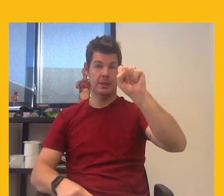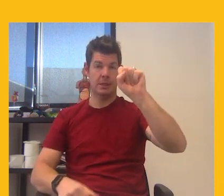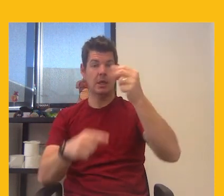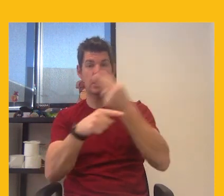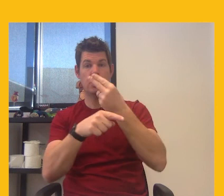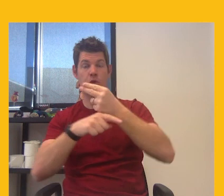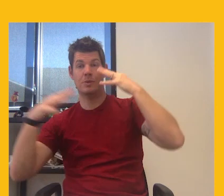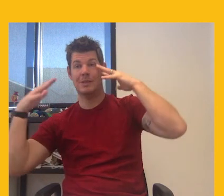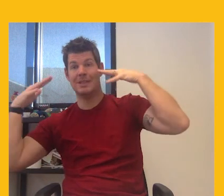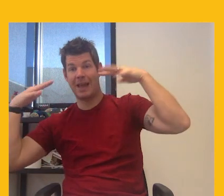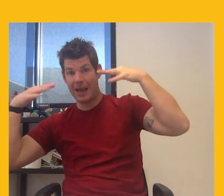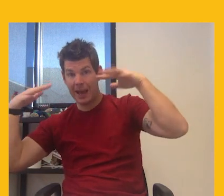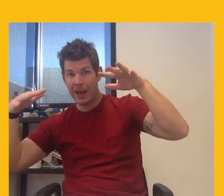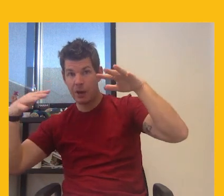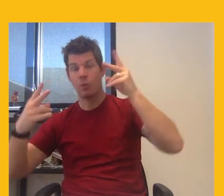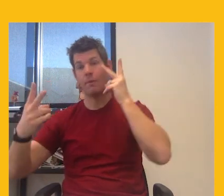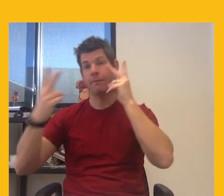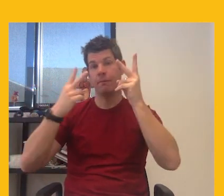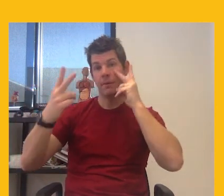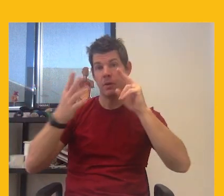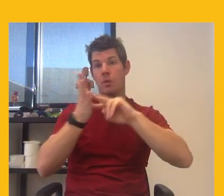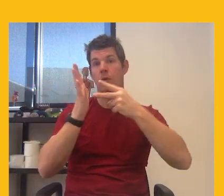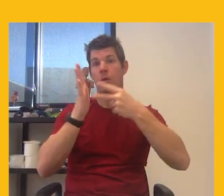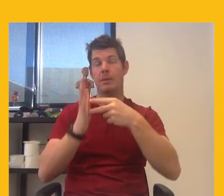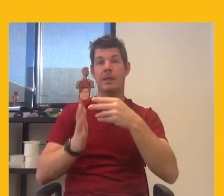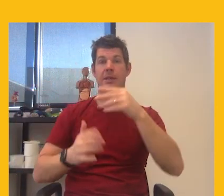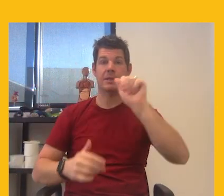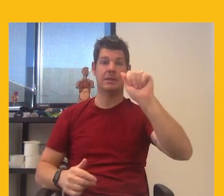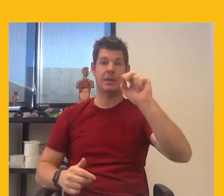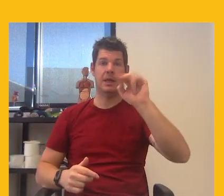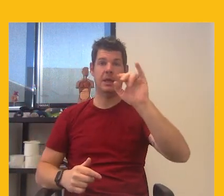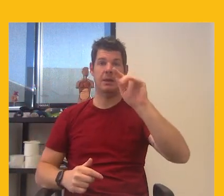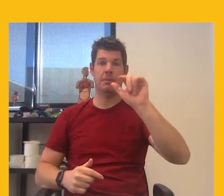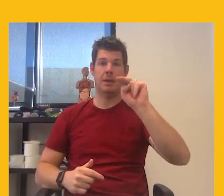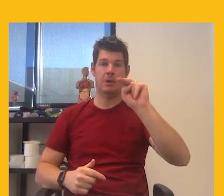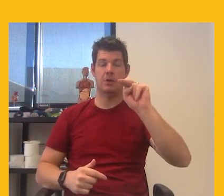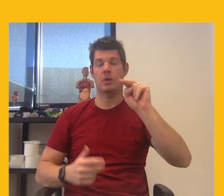could use if you had the device in front of you to